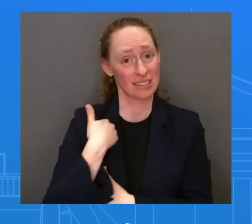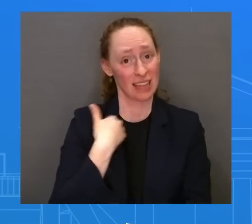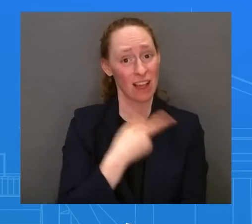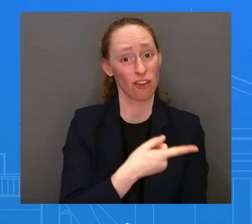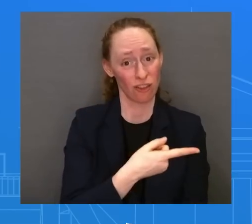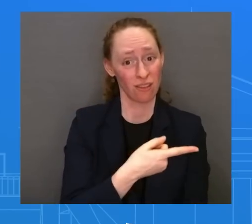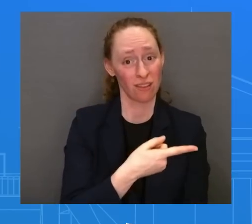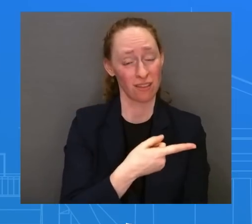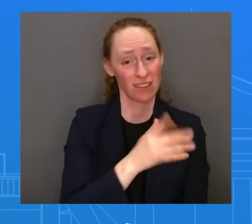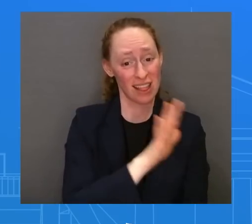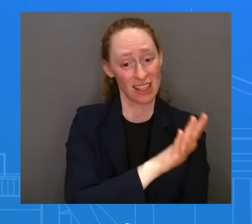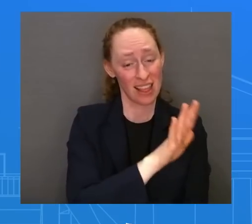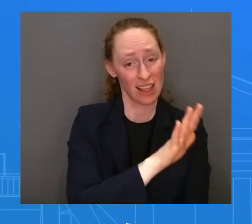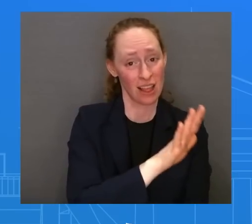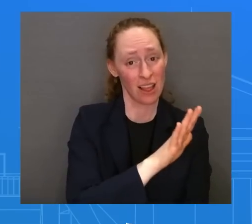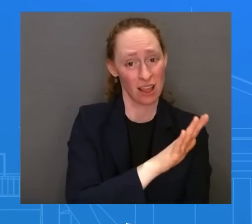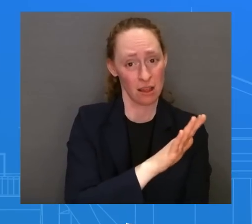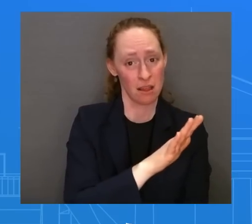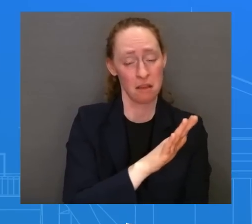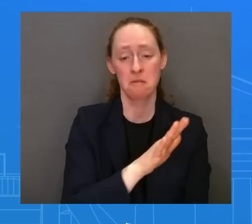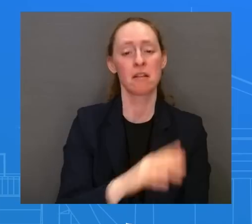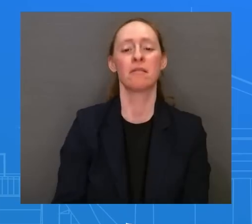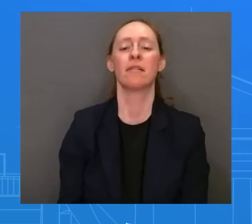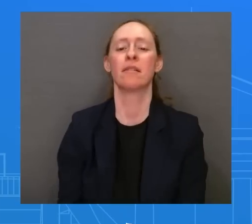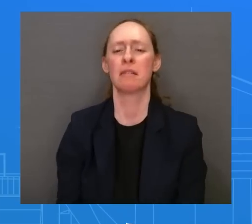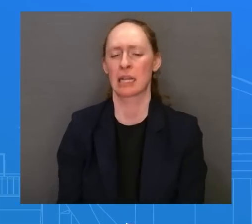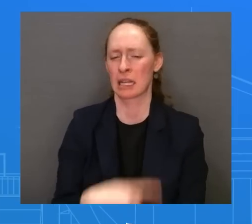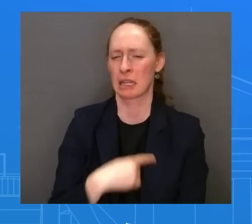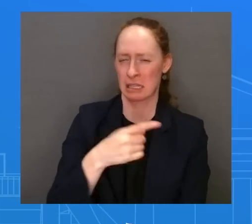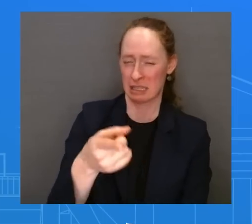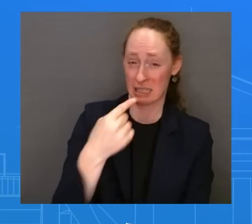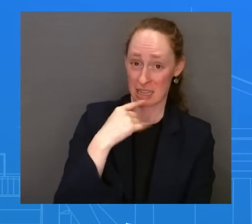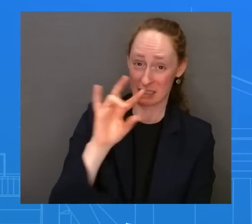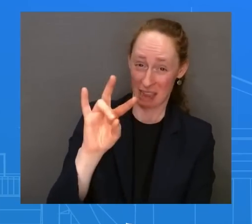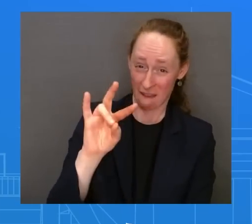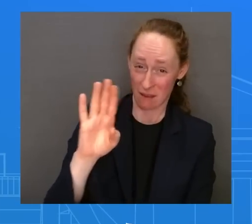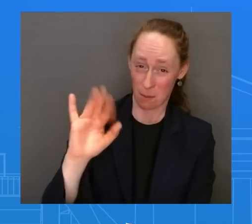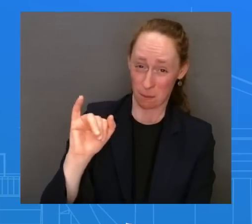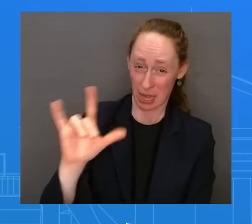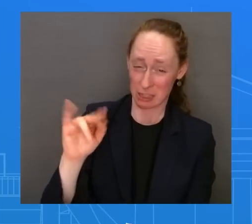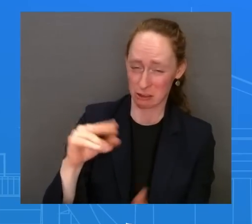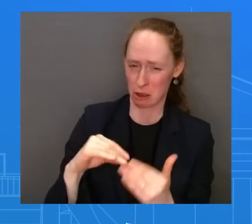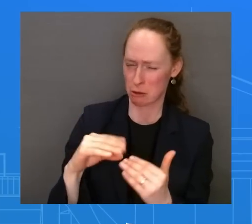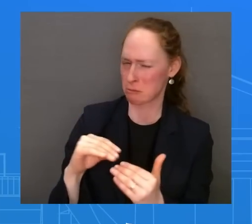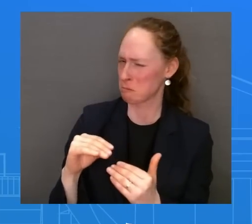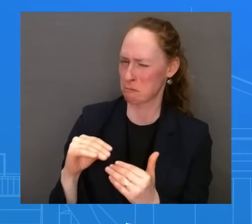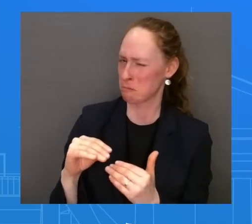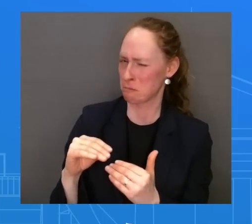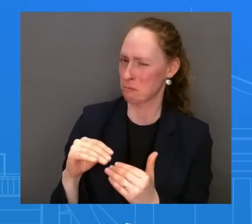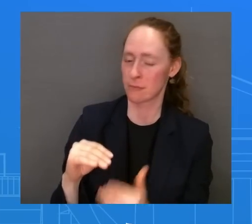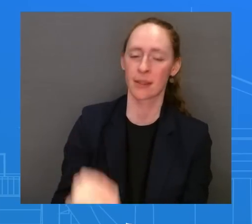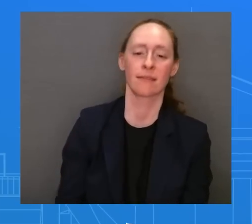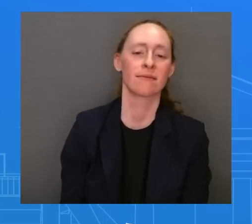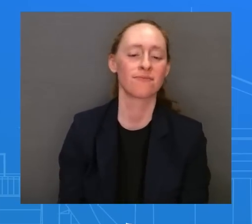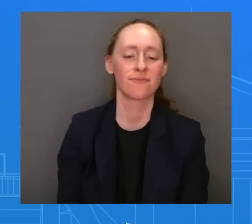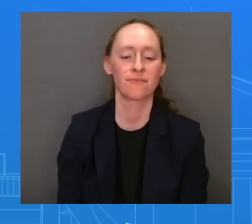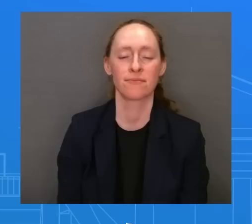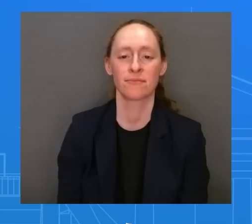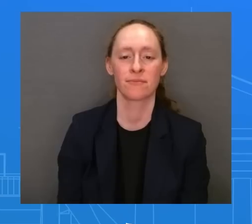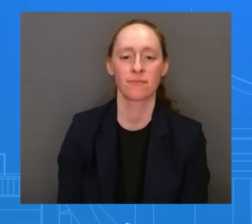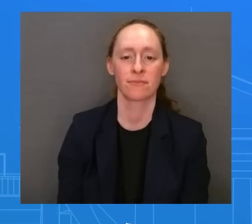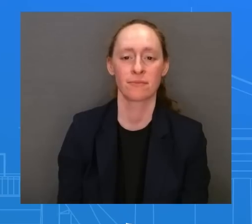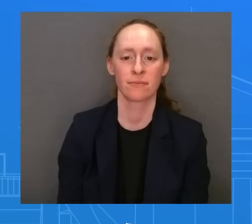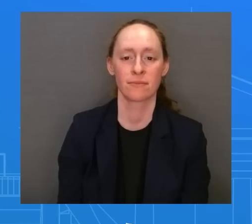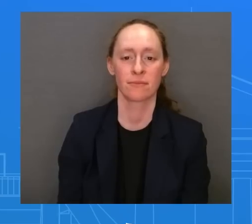put the number aside the seven million seven million dollars um there was very little and I mean very little U.S owned